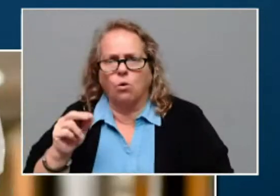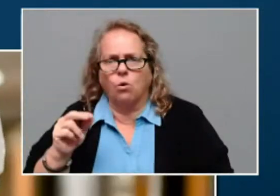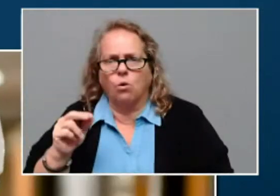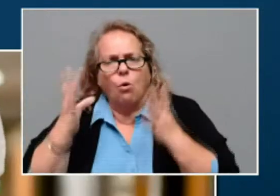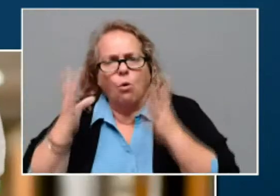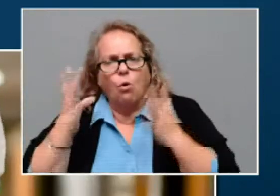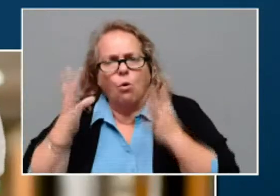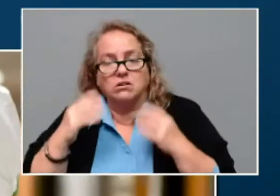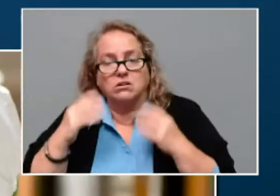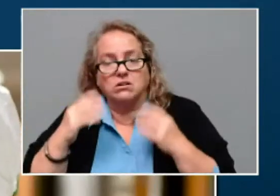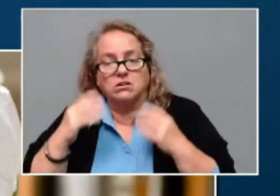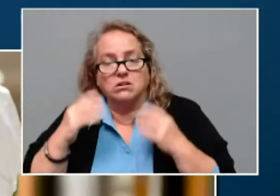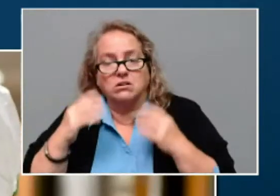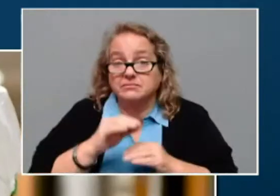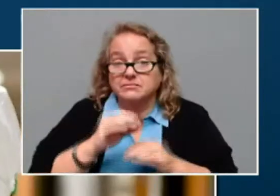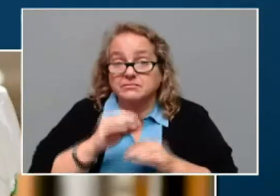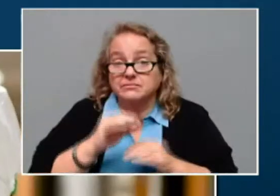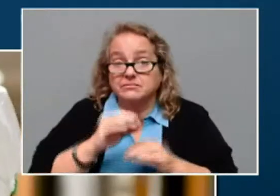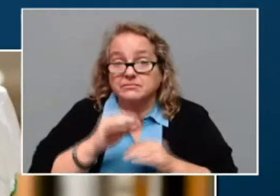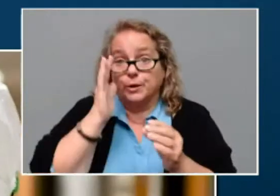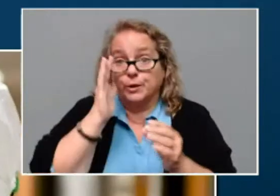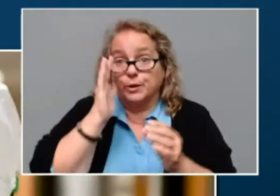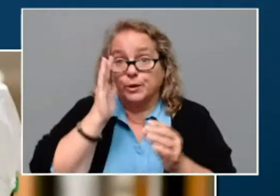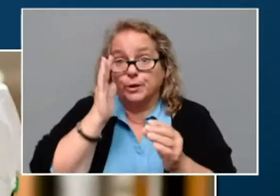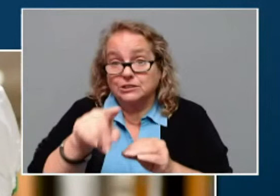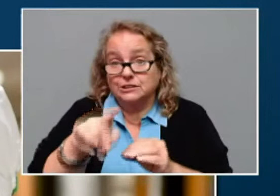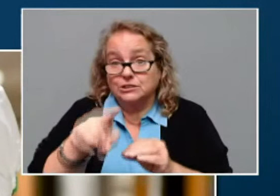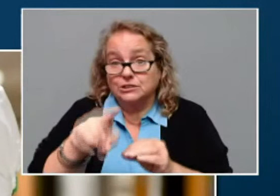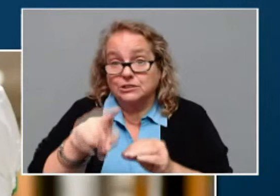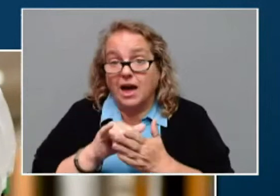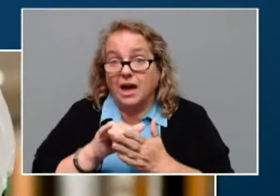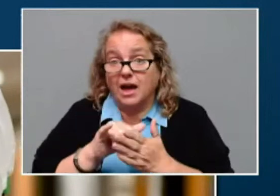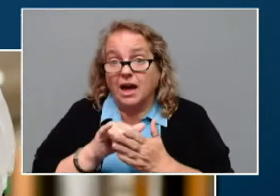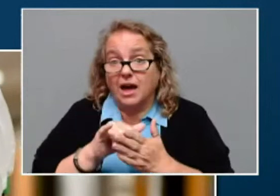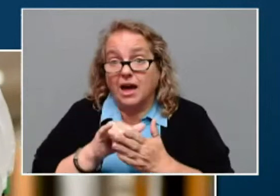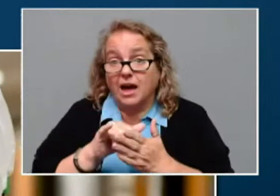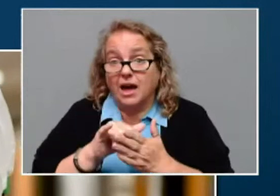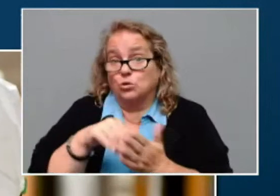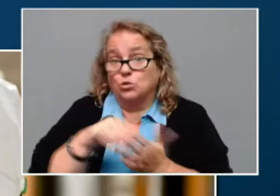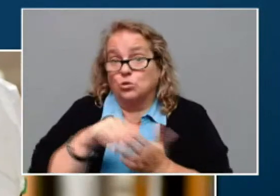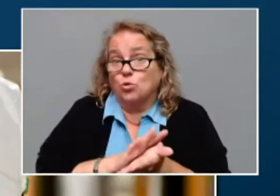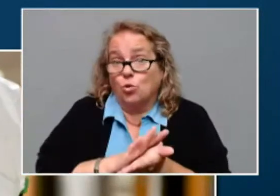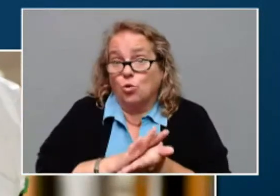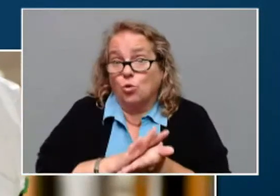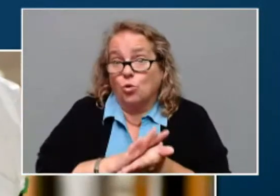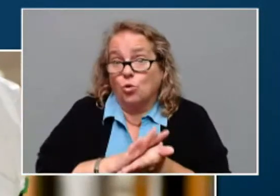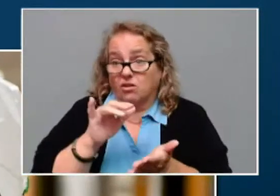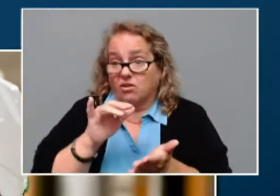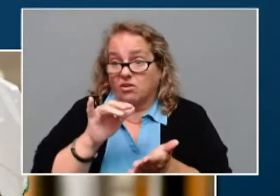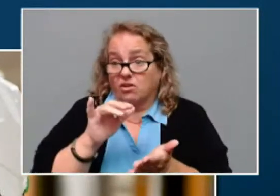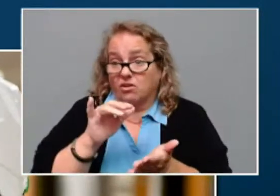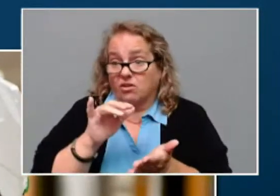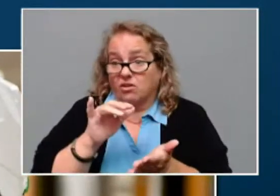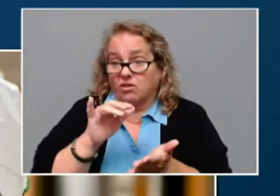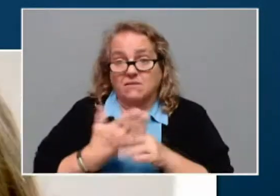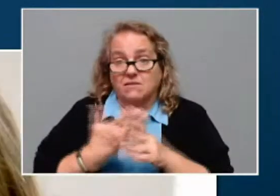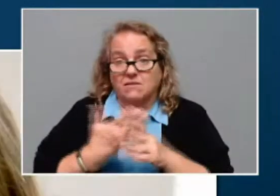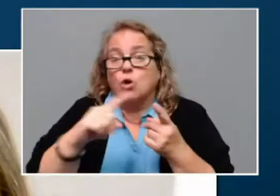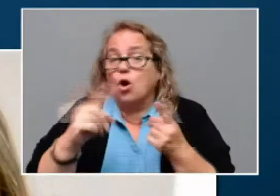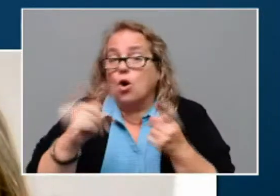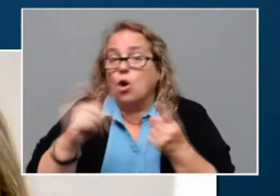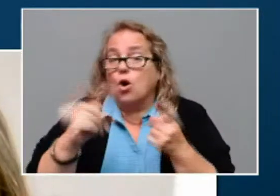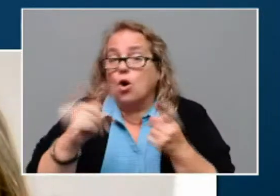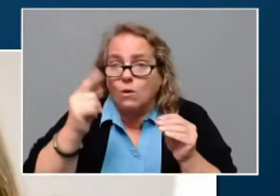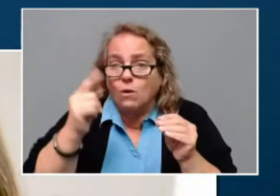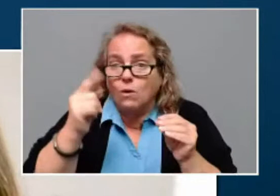teach you this in nursing school, ever, nowhere. Nobody can prepare you for this. In the